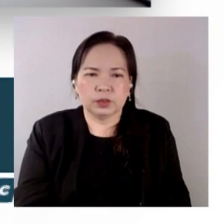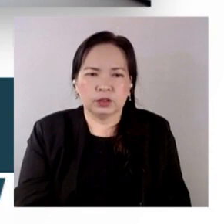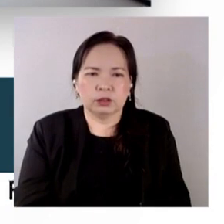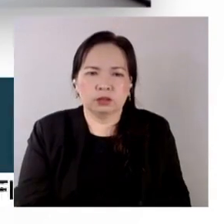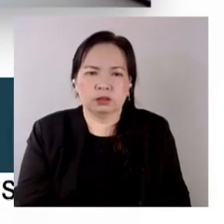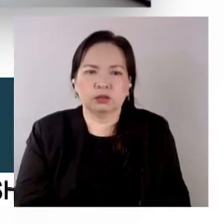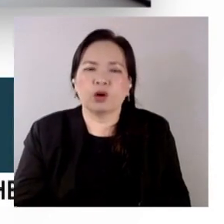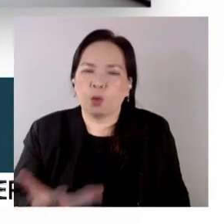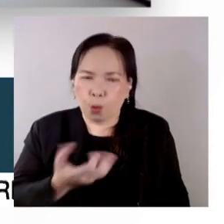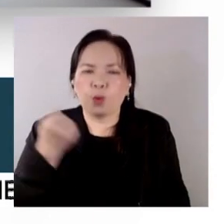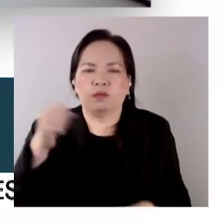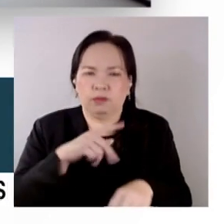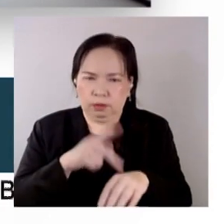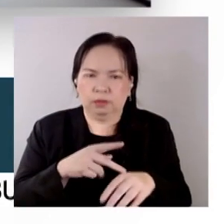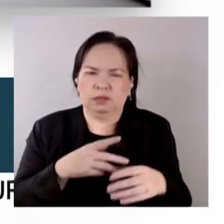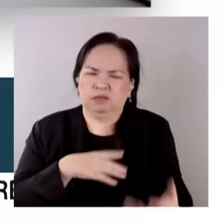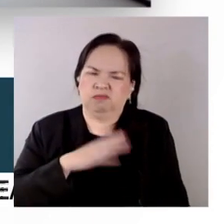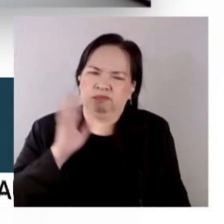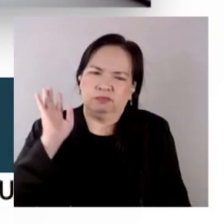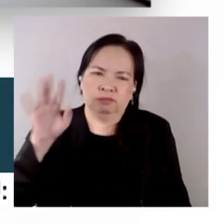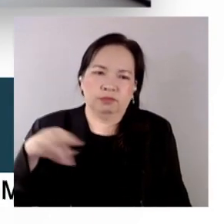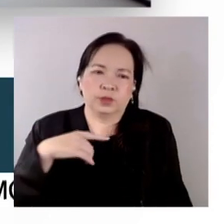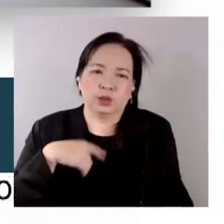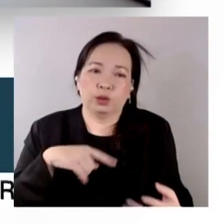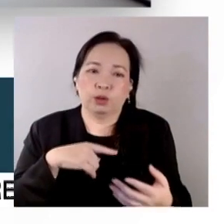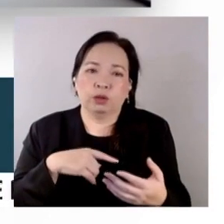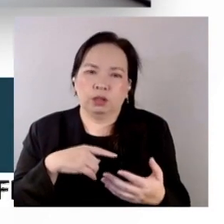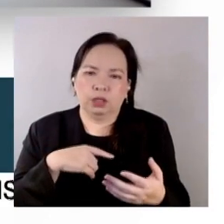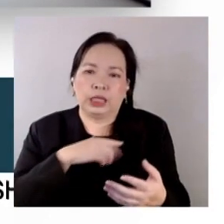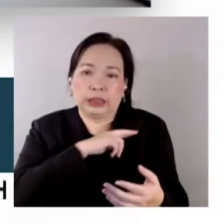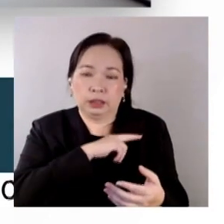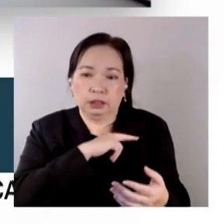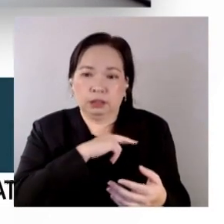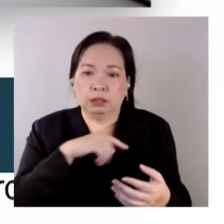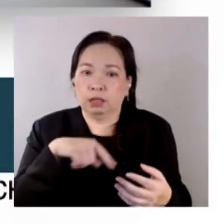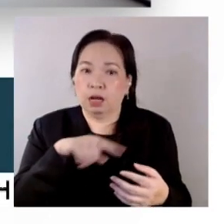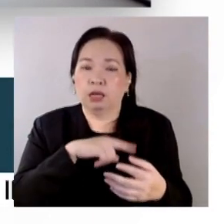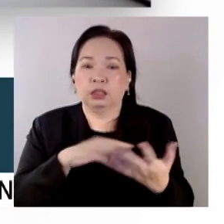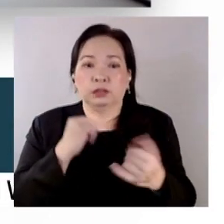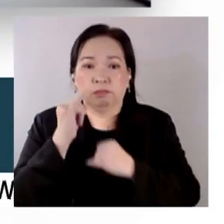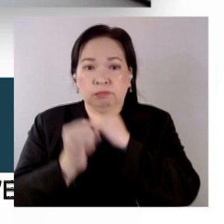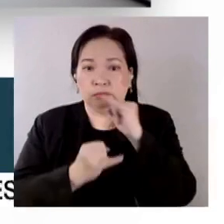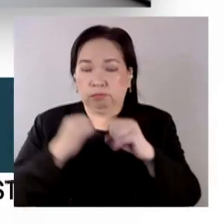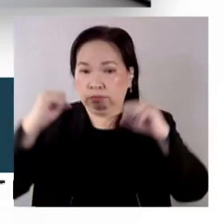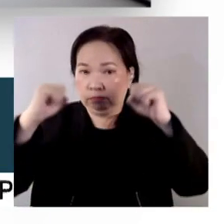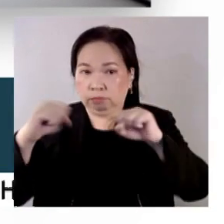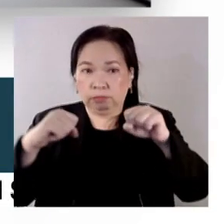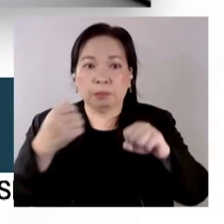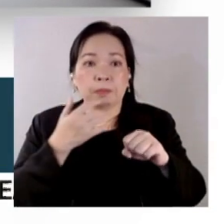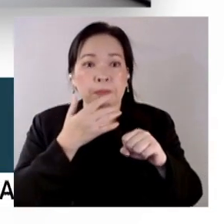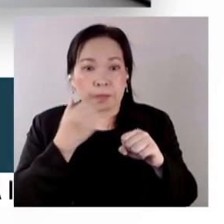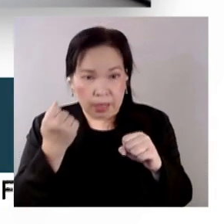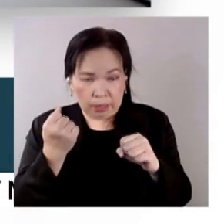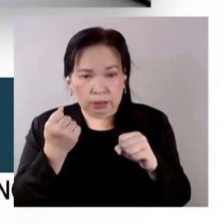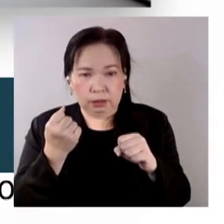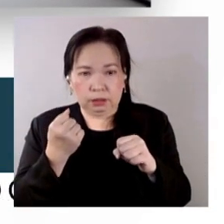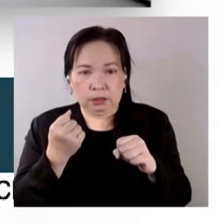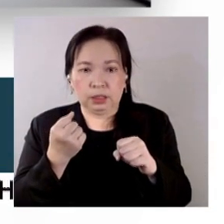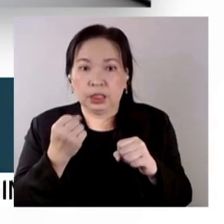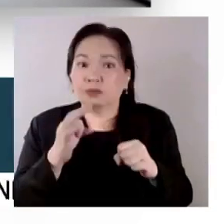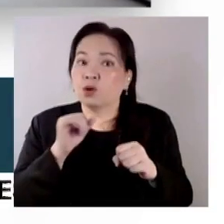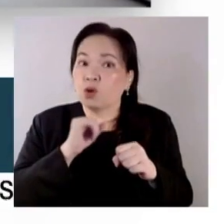Pag-asa. AIS is a requirement ng international convention. It would be proper kung sakaling lahat tayo